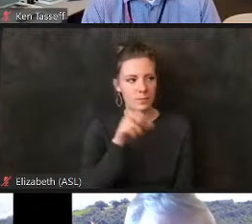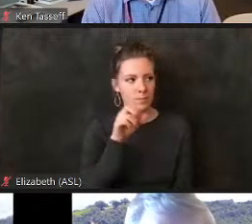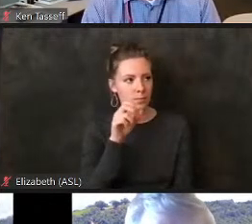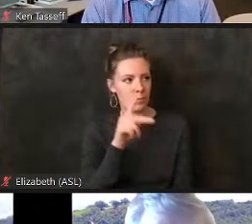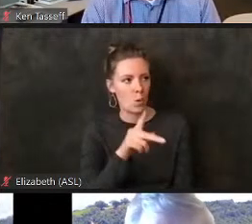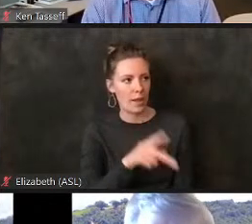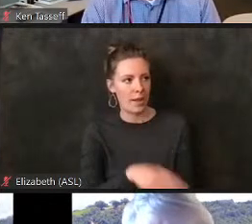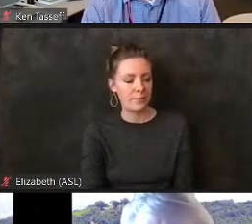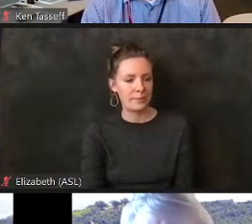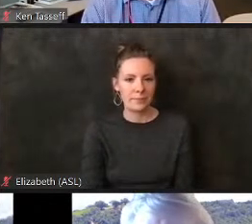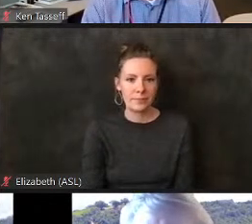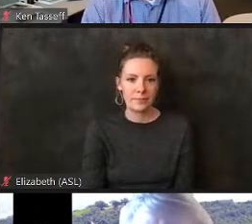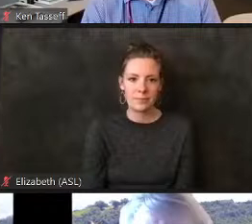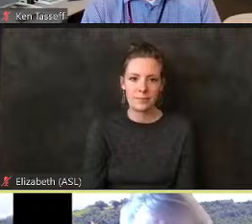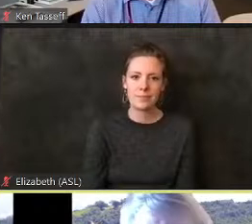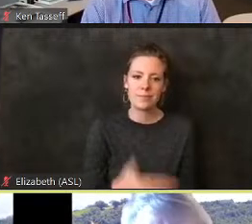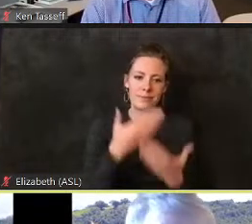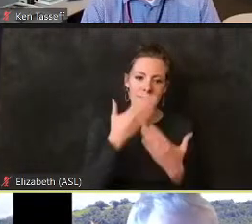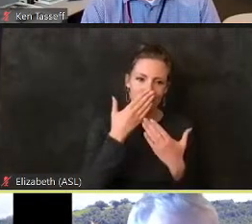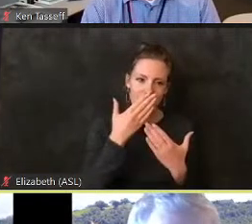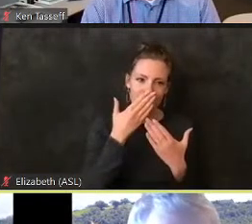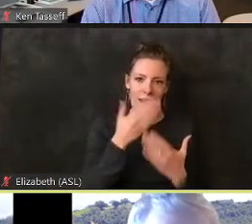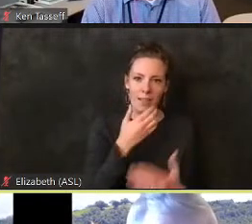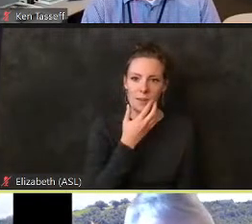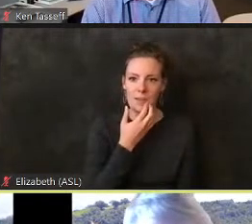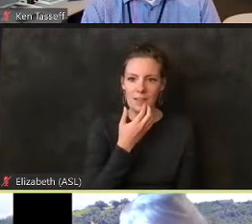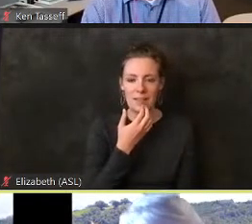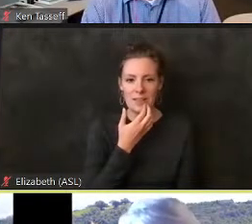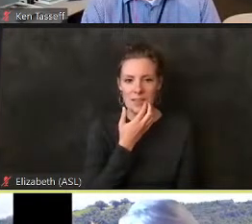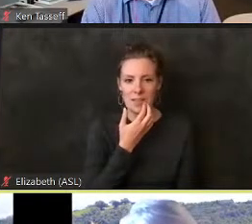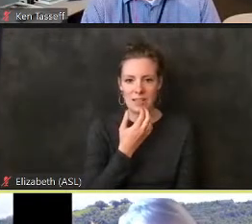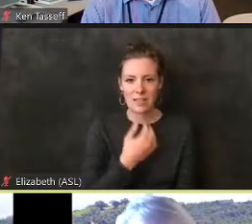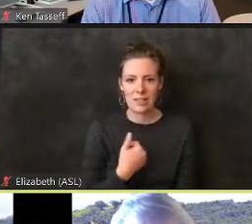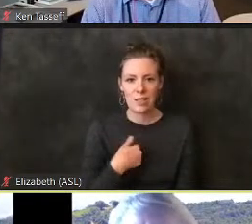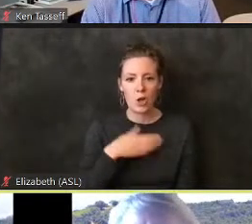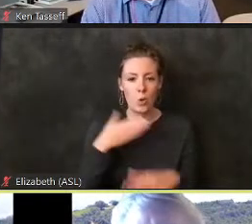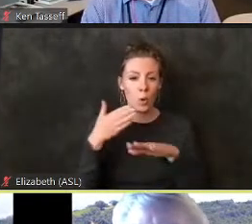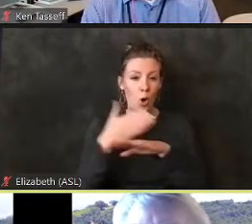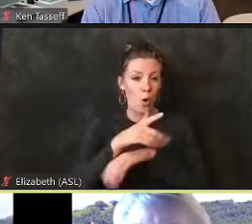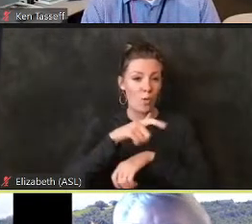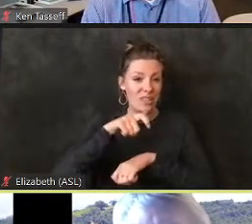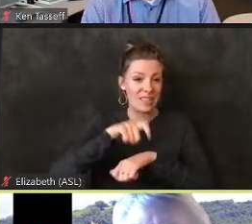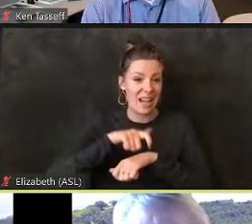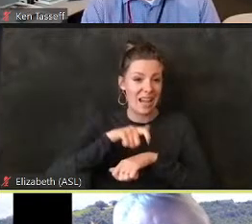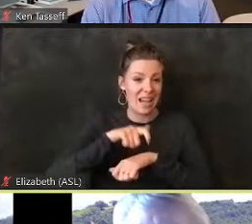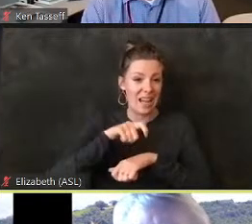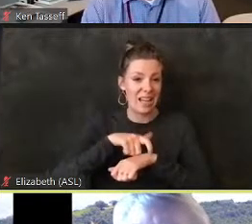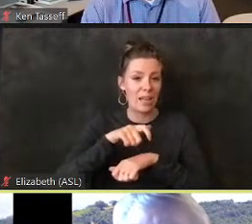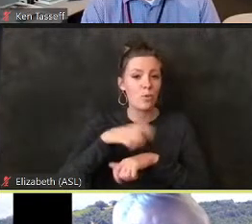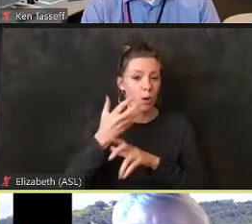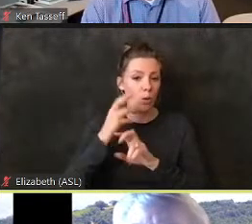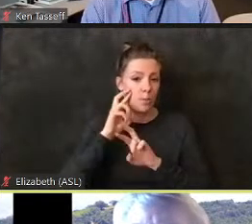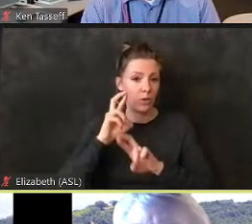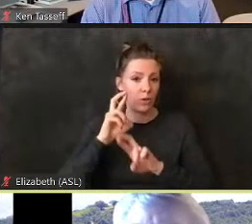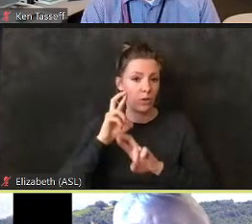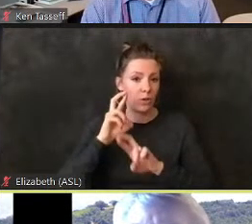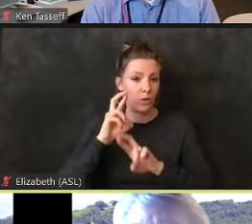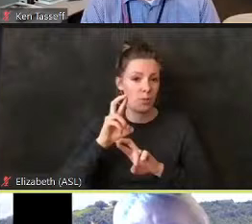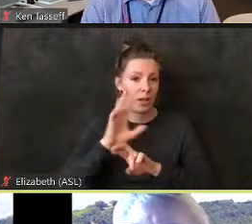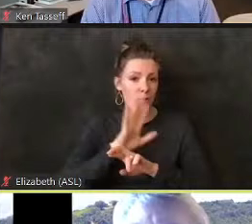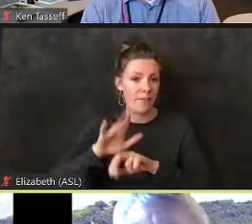Okay. Thank you. And let's we're past the top of the hour, and I want to be respectful of everybody's time.